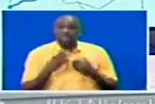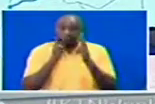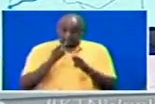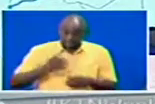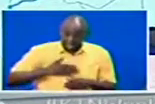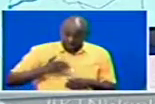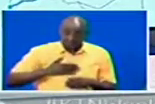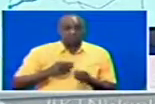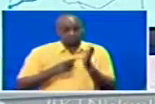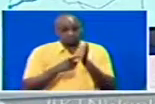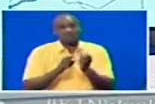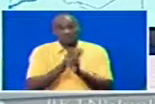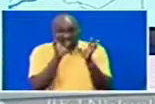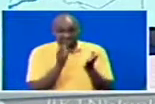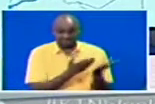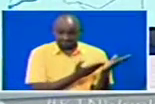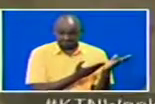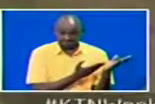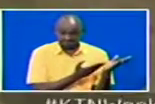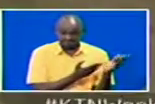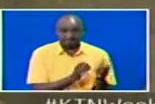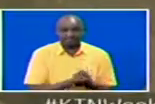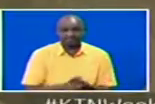Letting has this report.